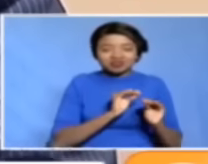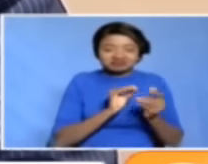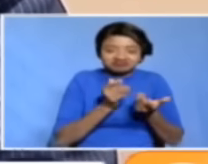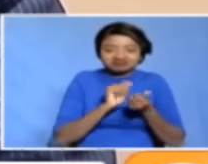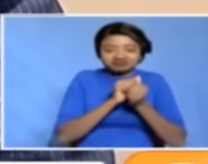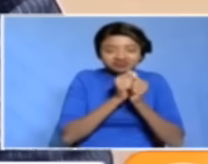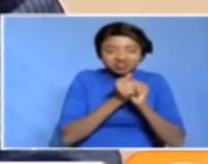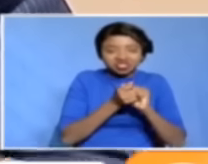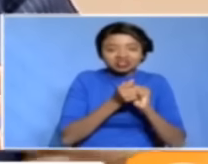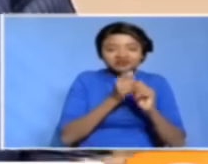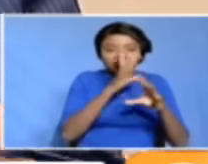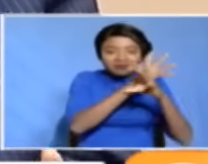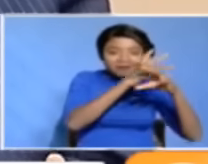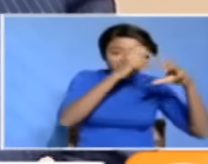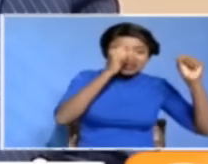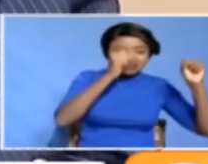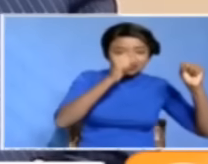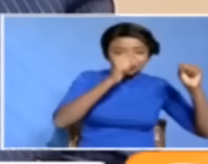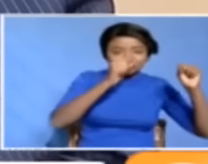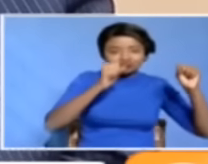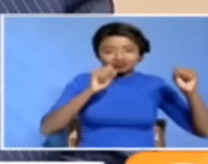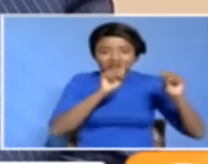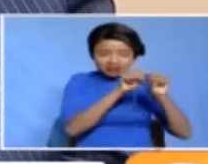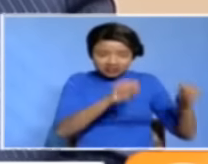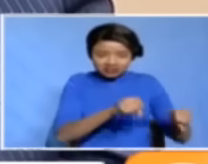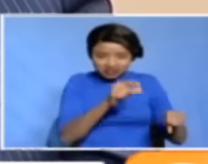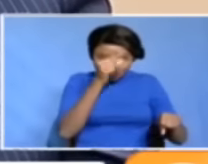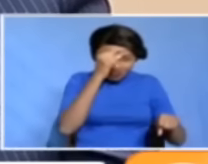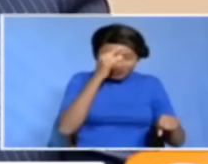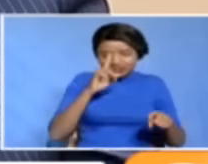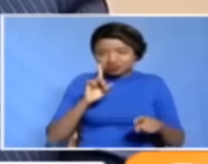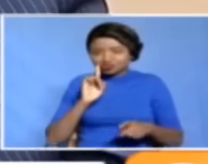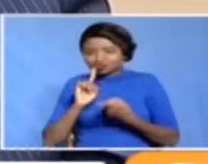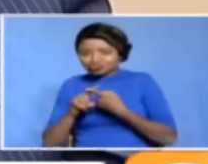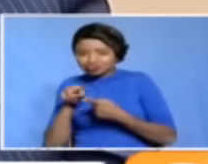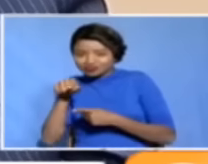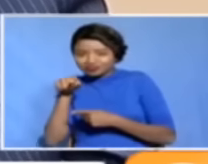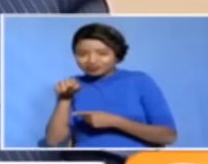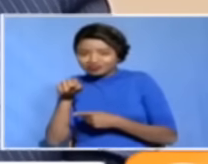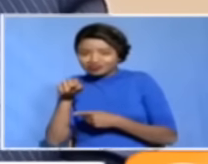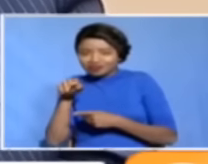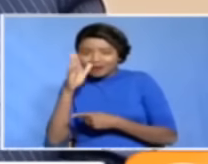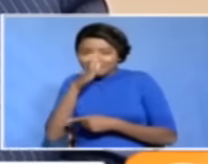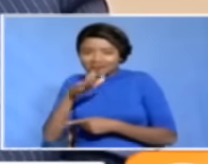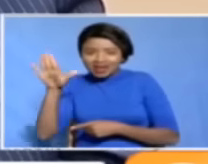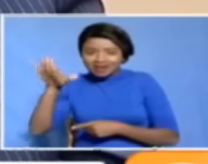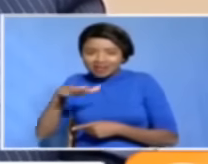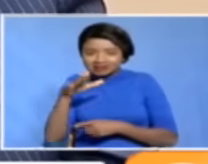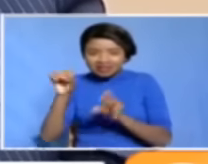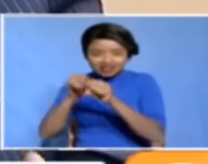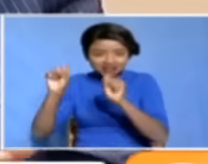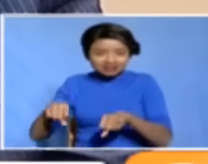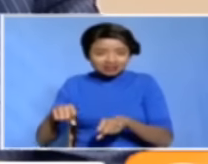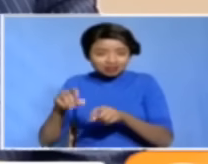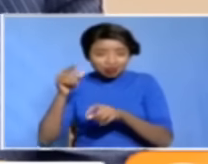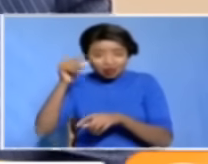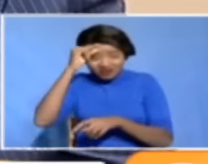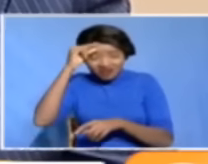presidential system of government to a parliamentary system of government, I have absolutely no problem with that. In